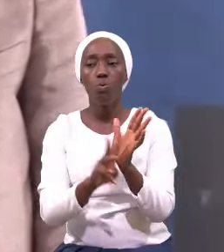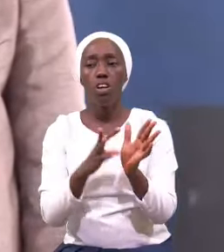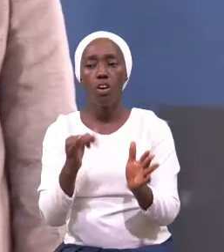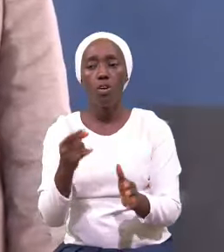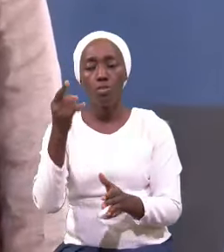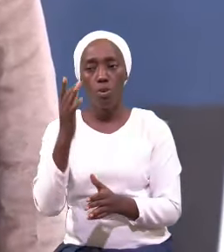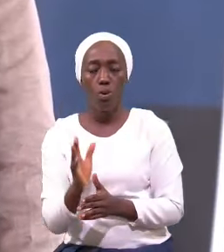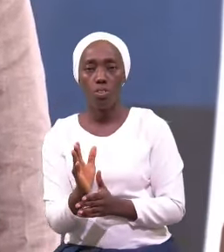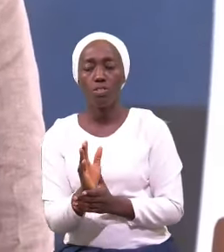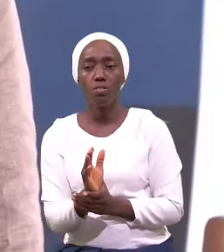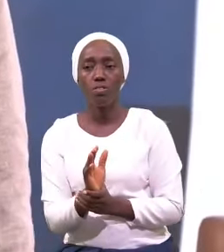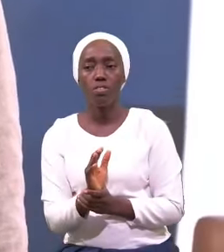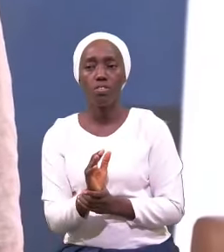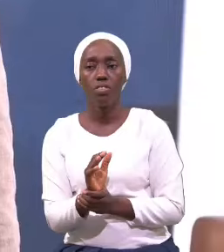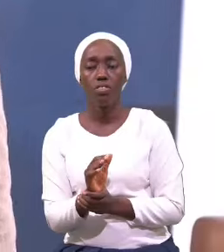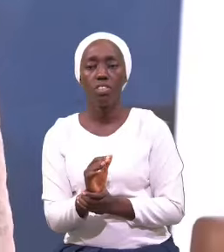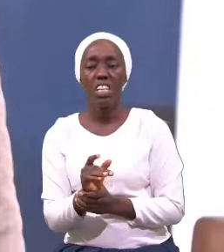life.